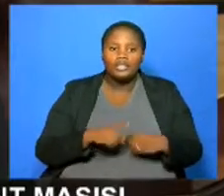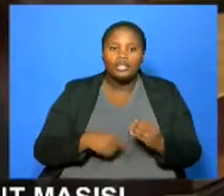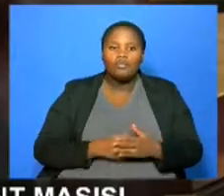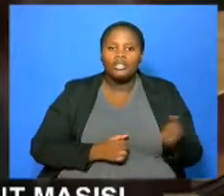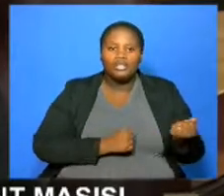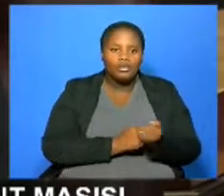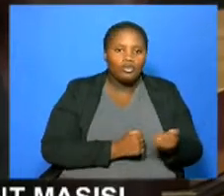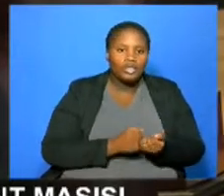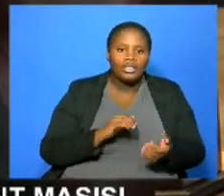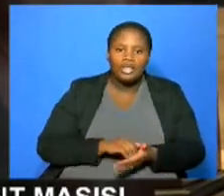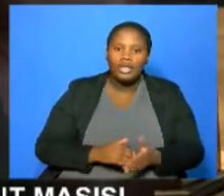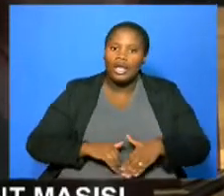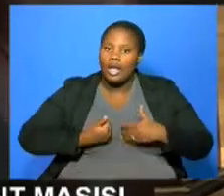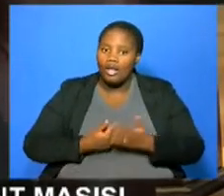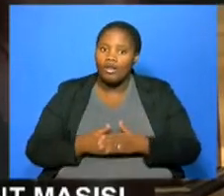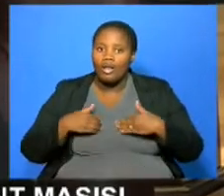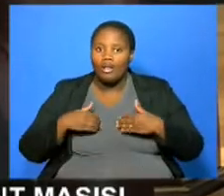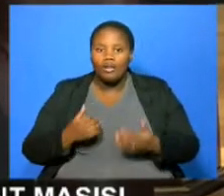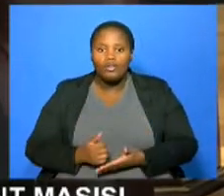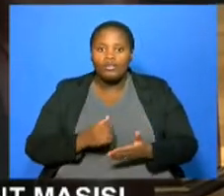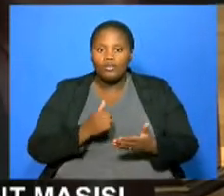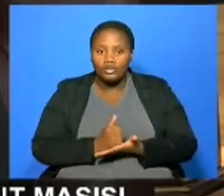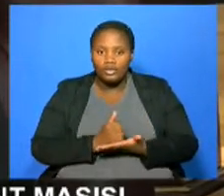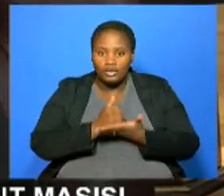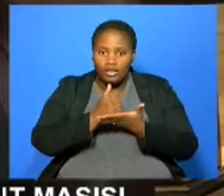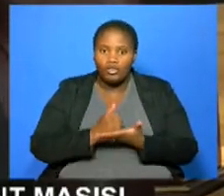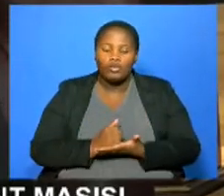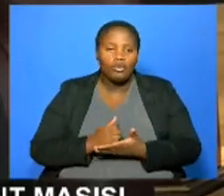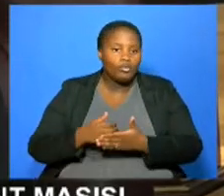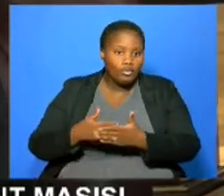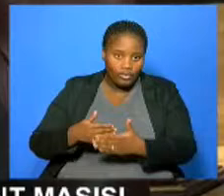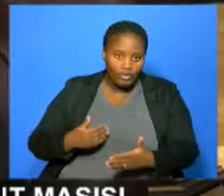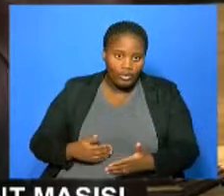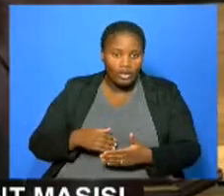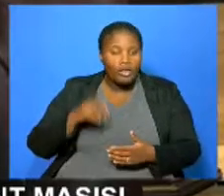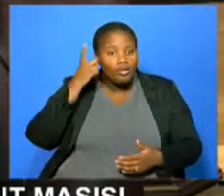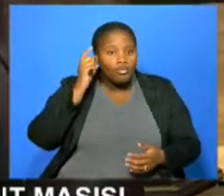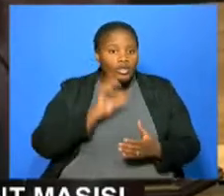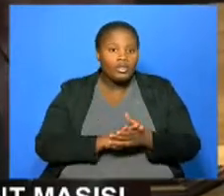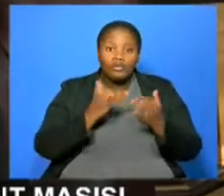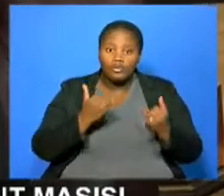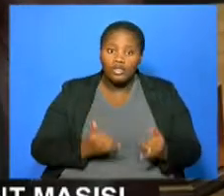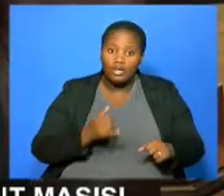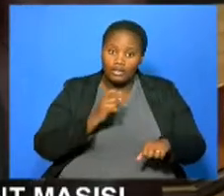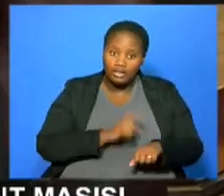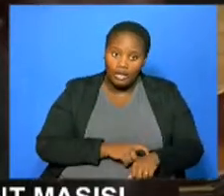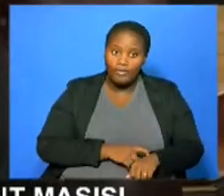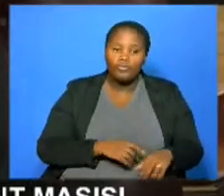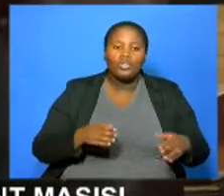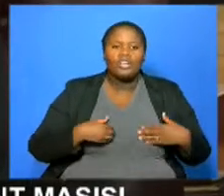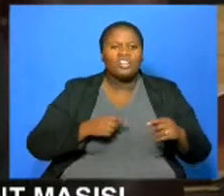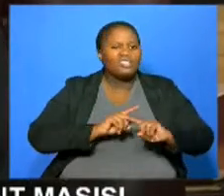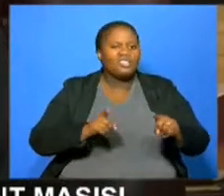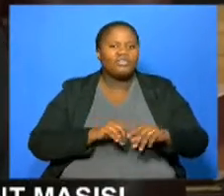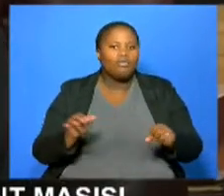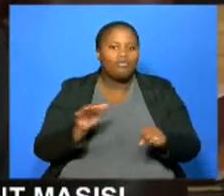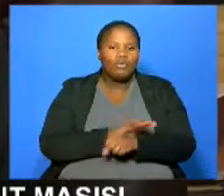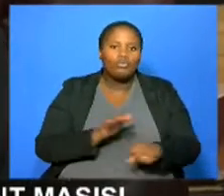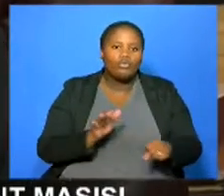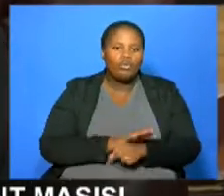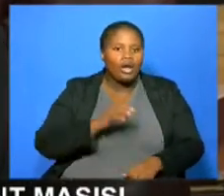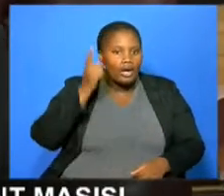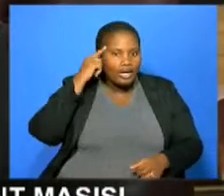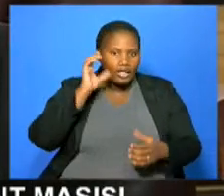supported and how they've supported us before. We think it's time we've done enough tools, we've done enough protocols, enough